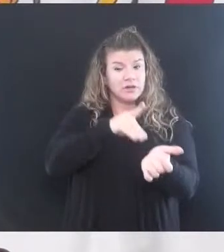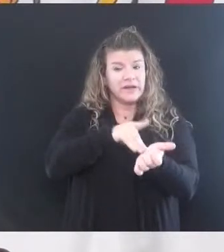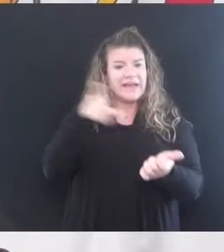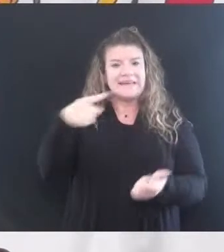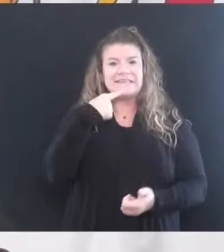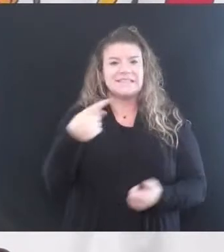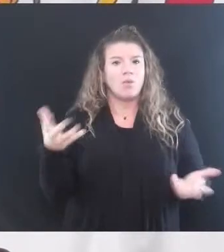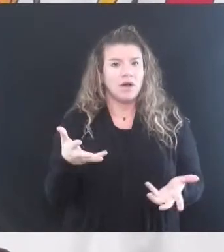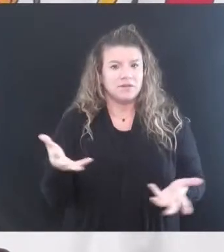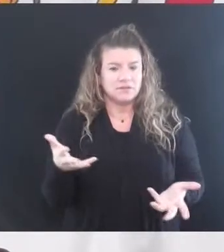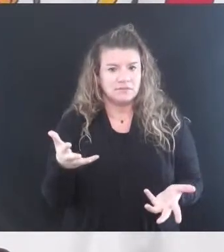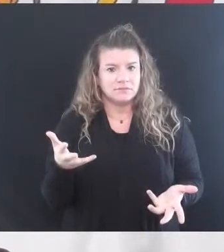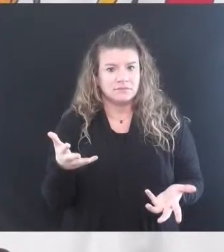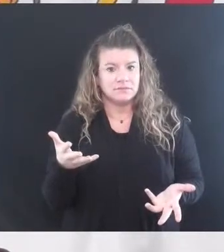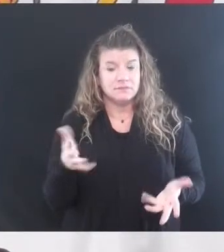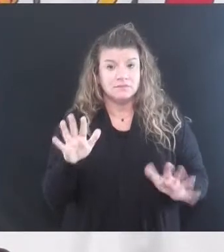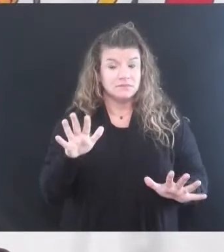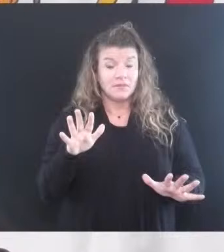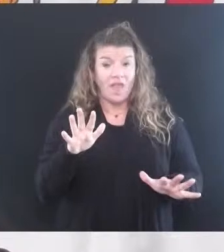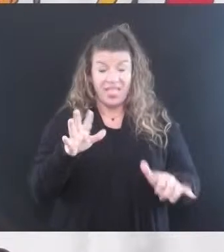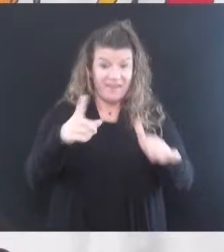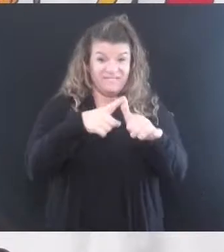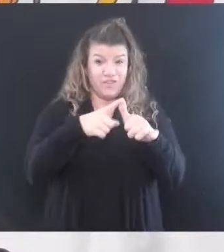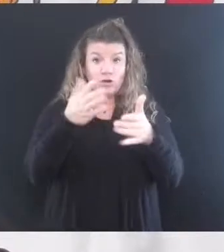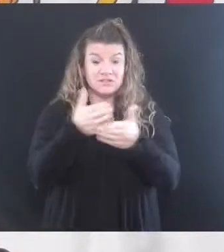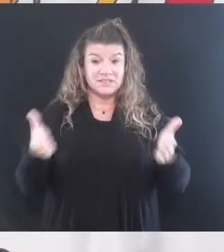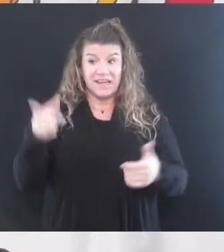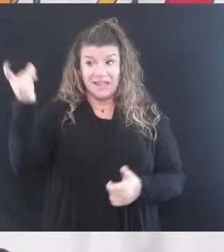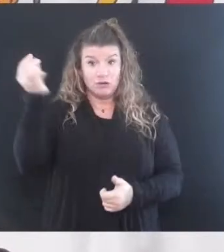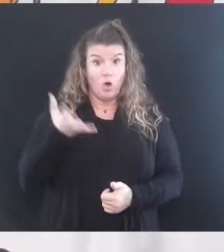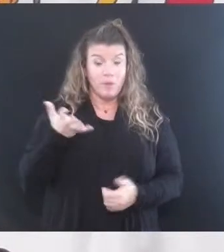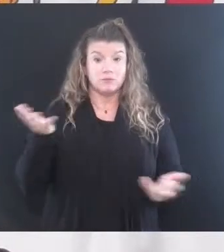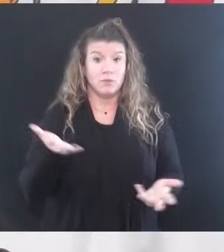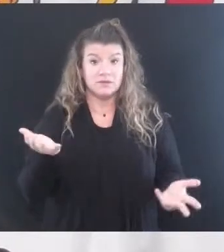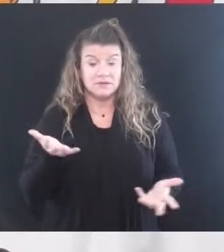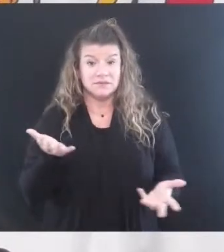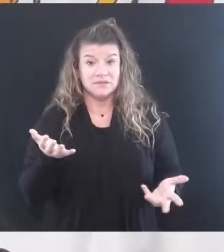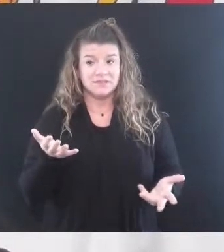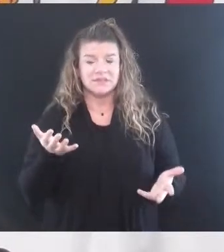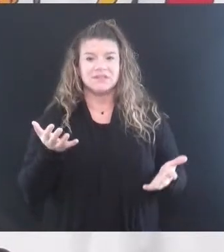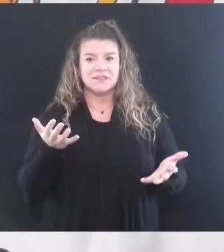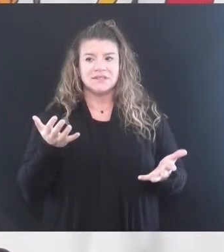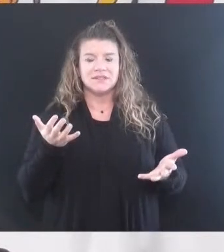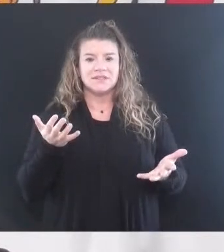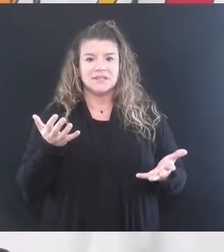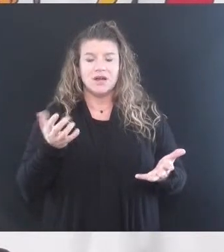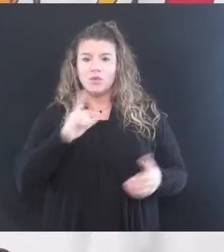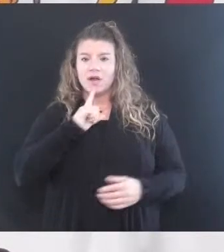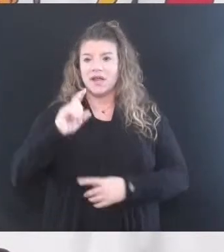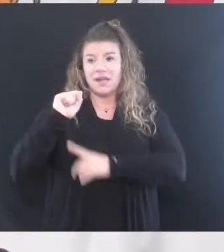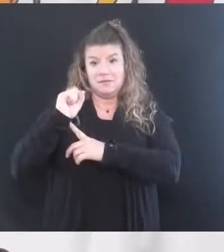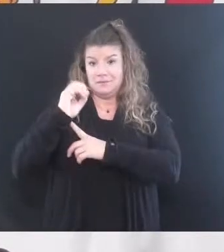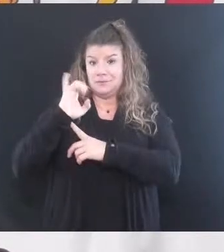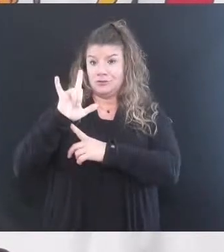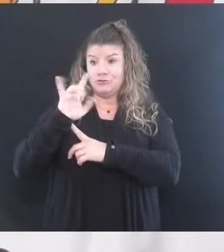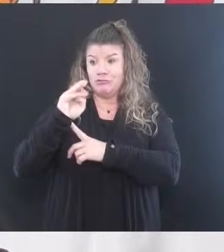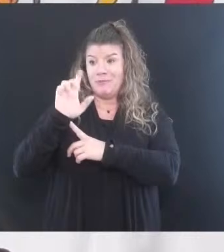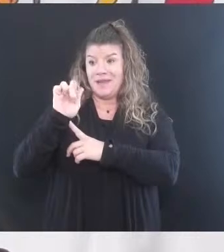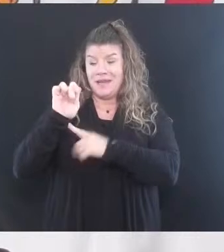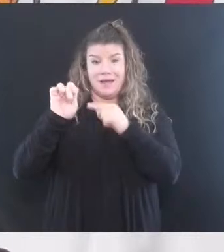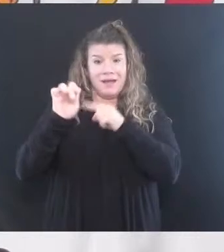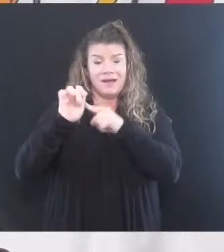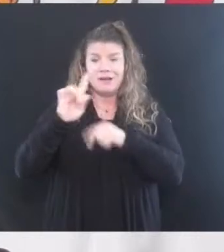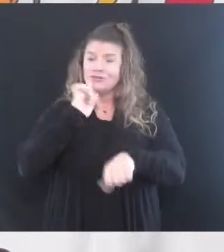say? The first thing he led off by saying is, social media has really, really, really hurt us